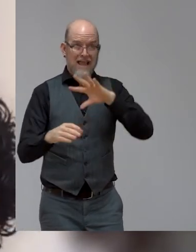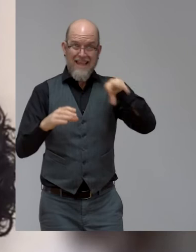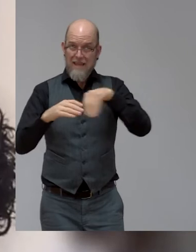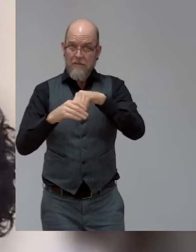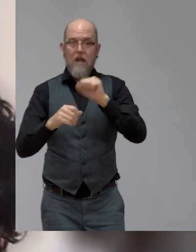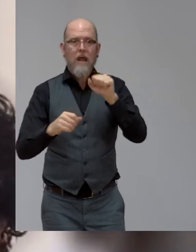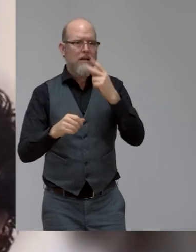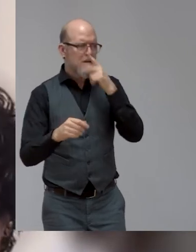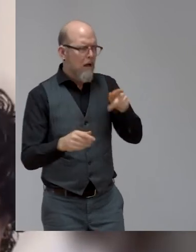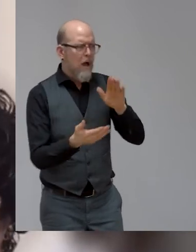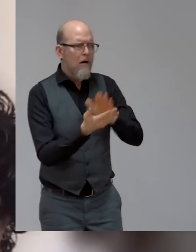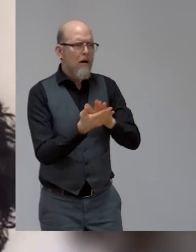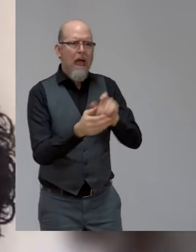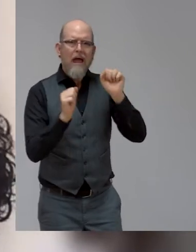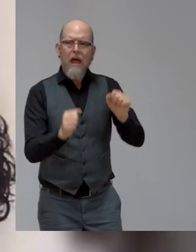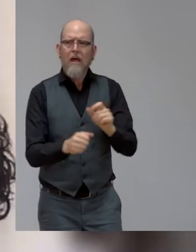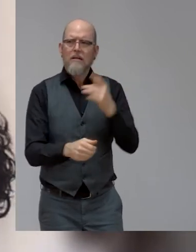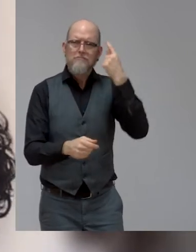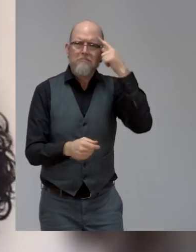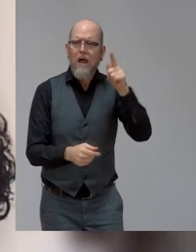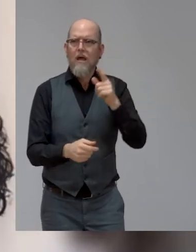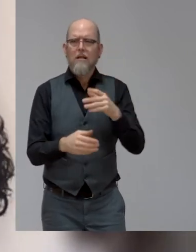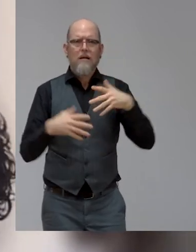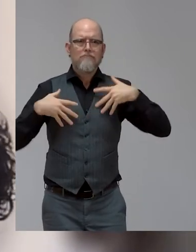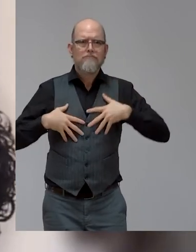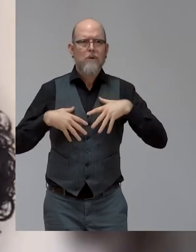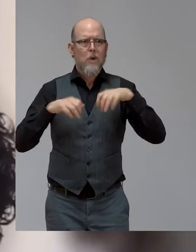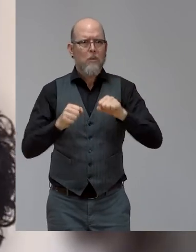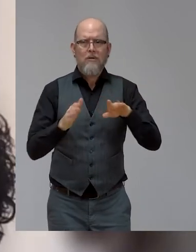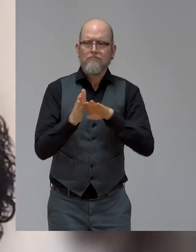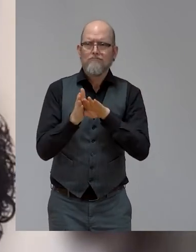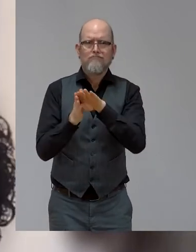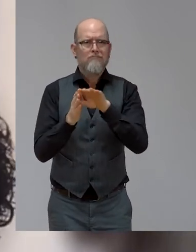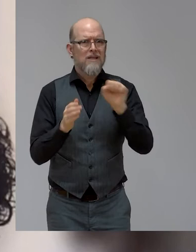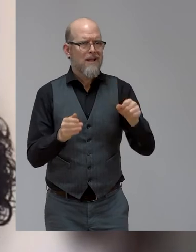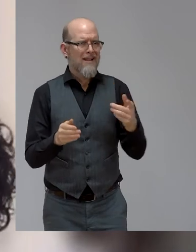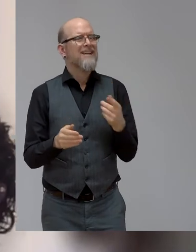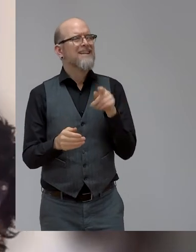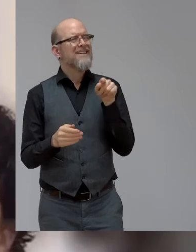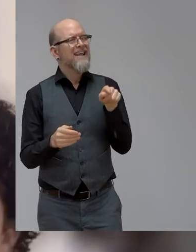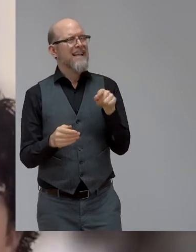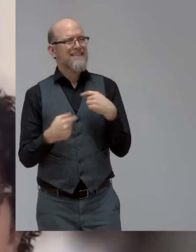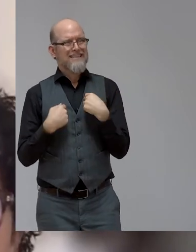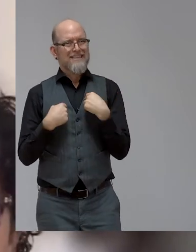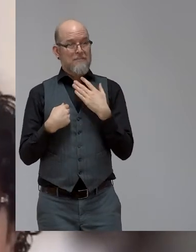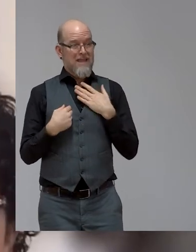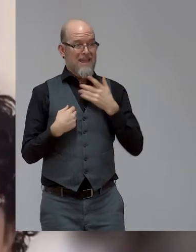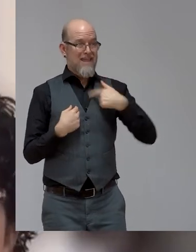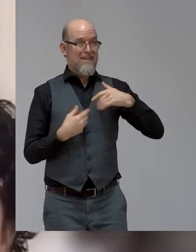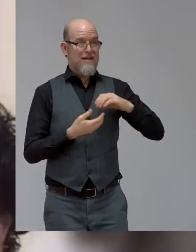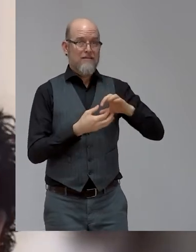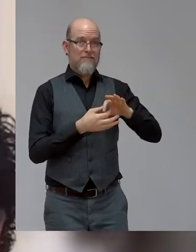For this purpose, in 2020, Pacto de Productividad and the IBD Lab allied with Zero